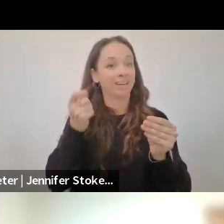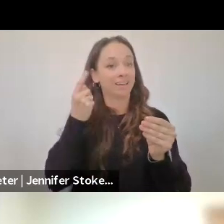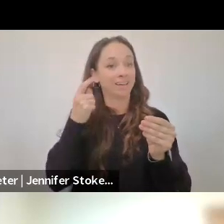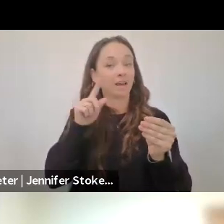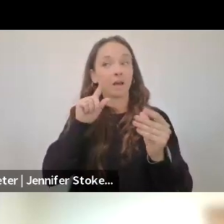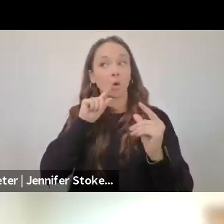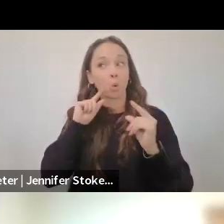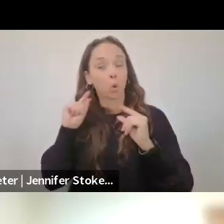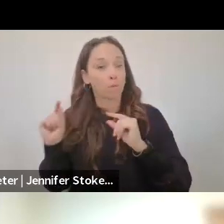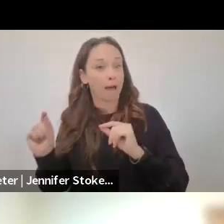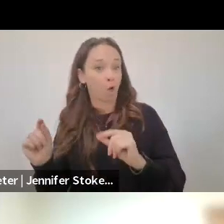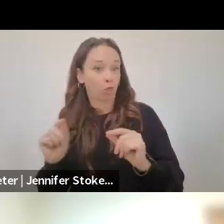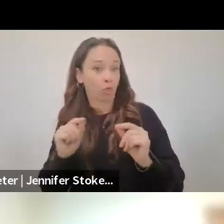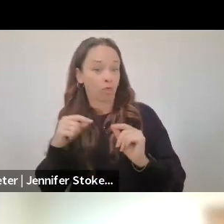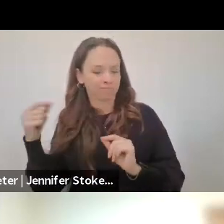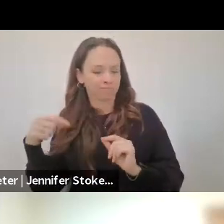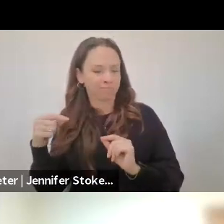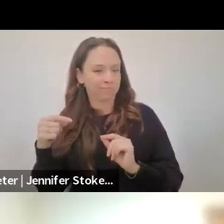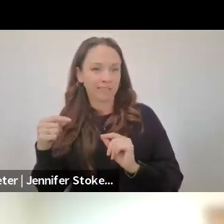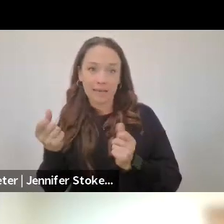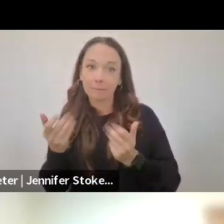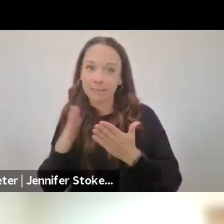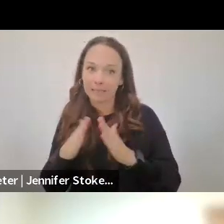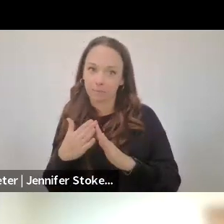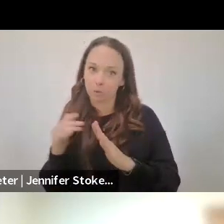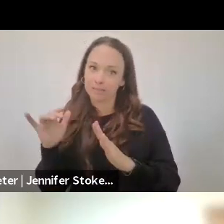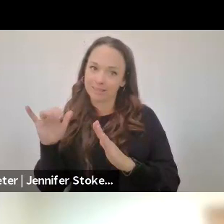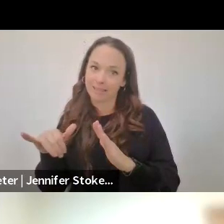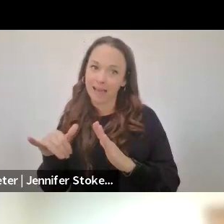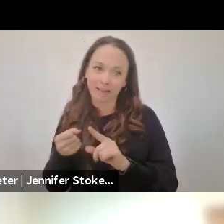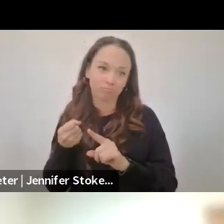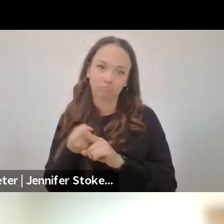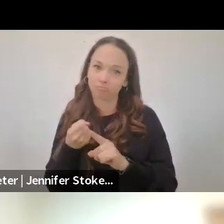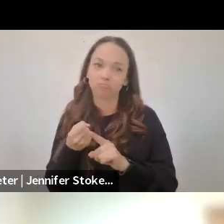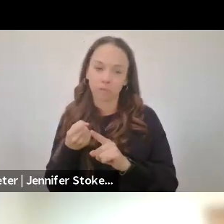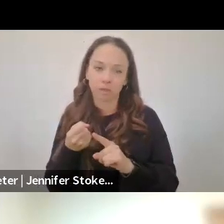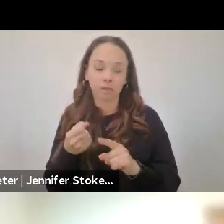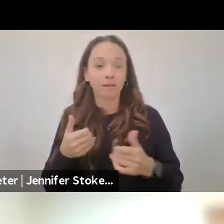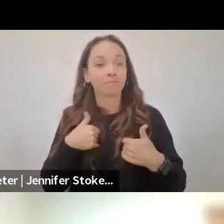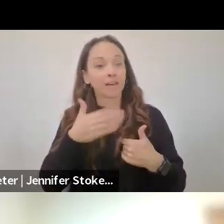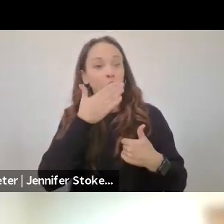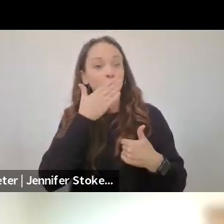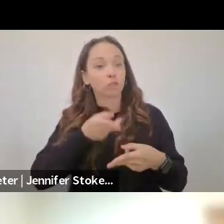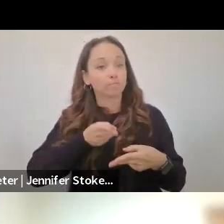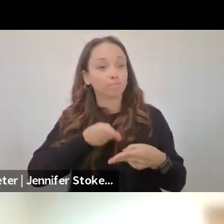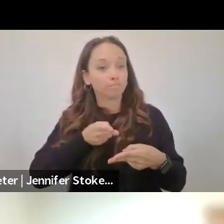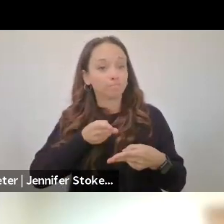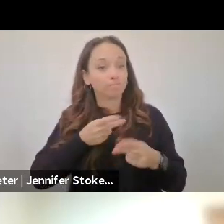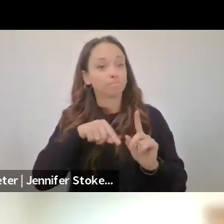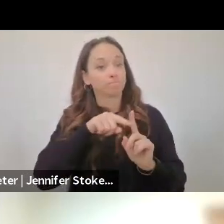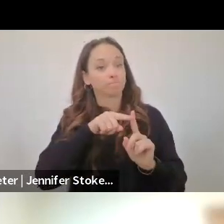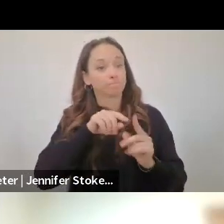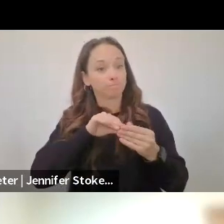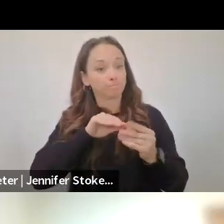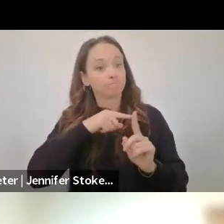in so many communities is huge. And having a good reputation in your